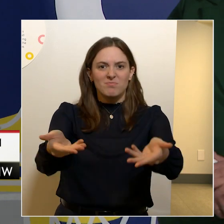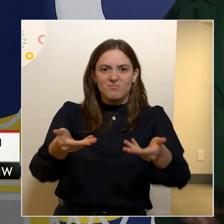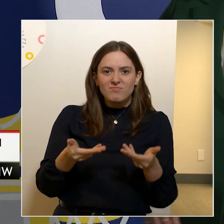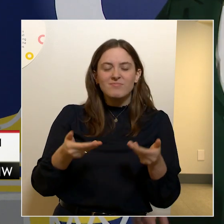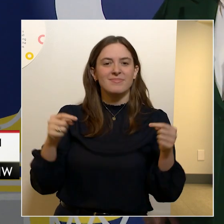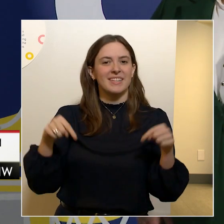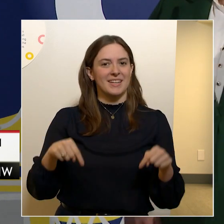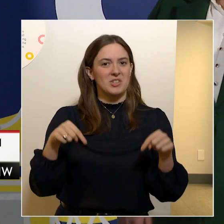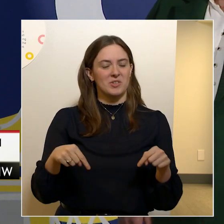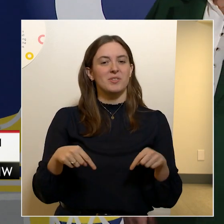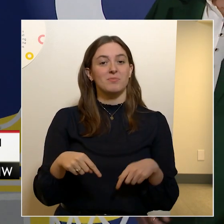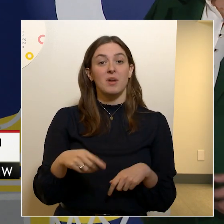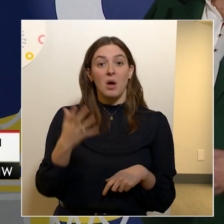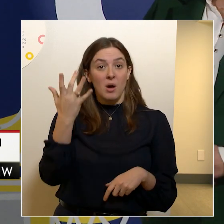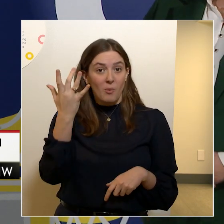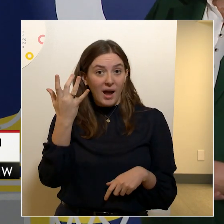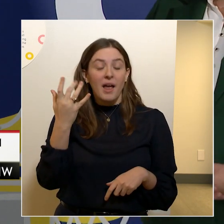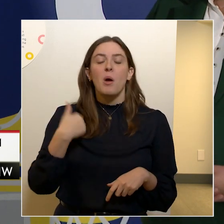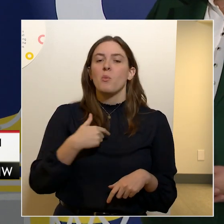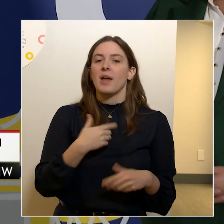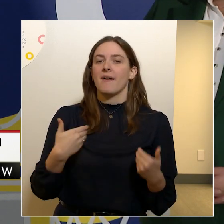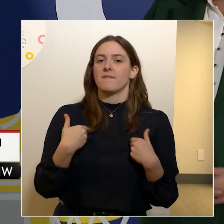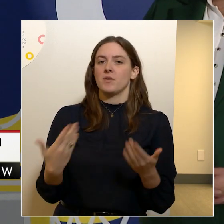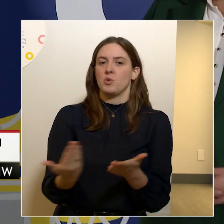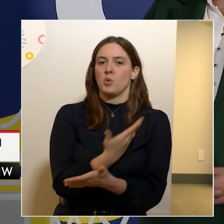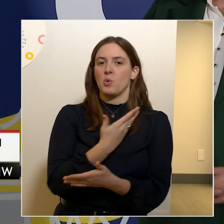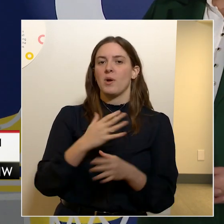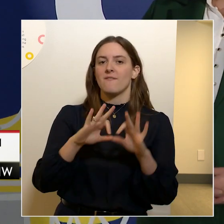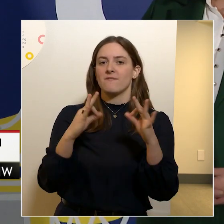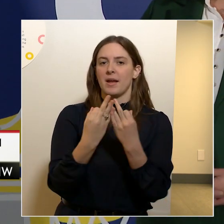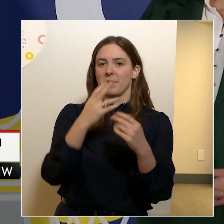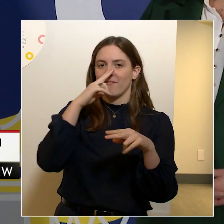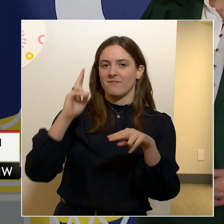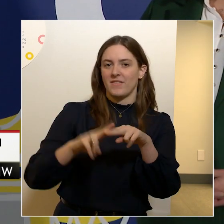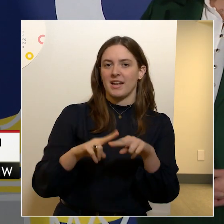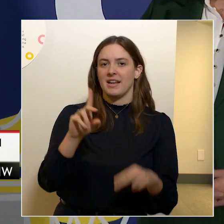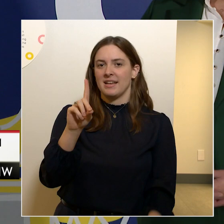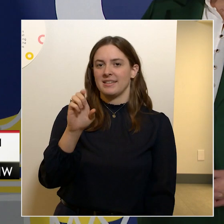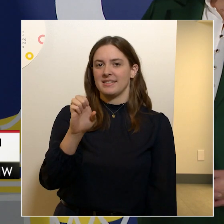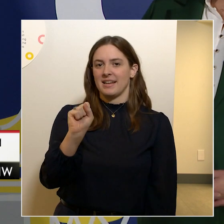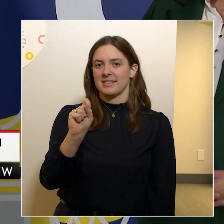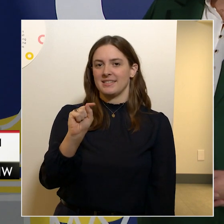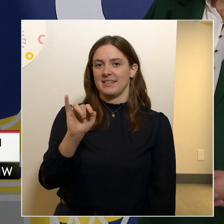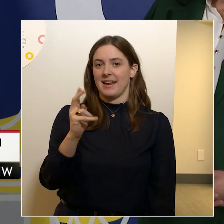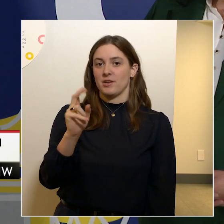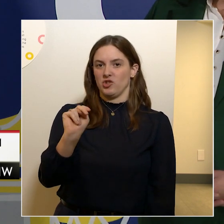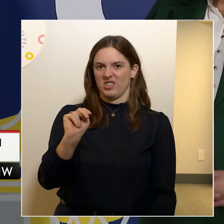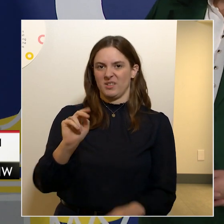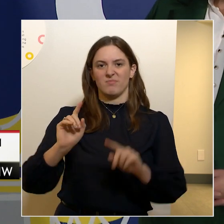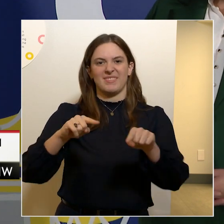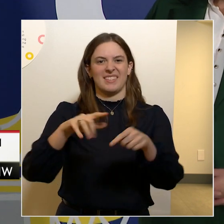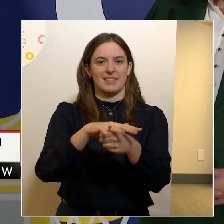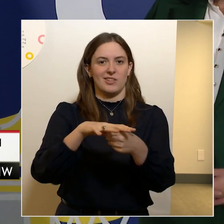we have the Family Fun Destination Program. And we have made our first